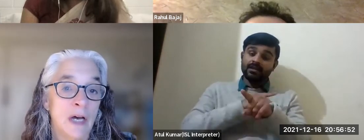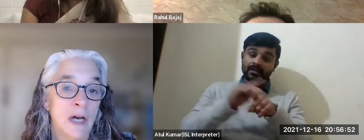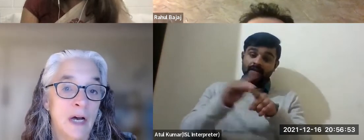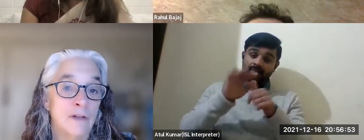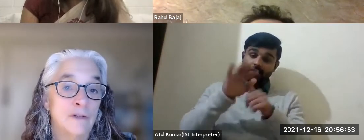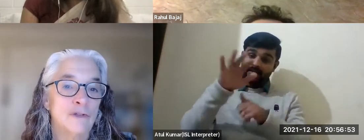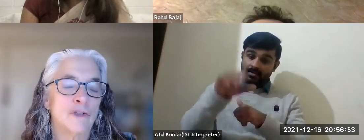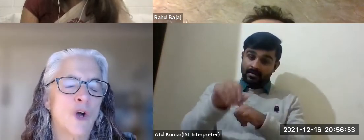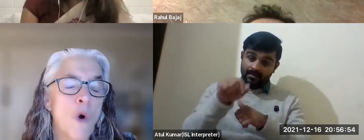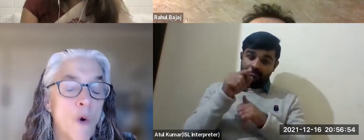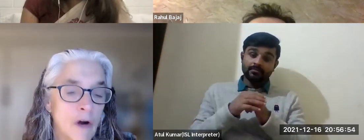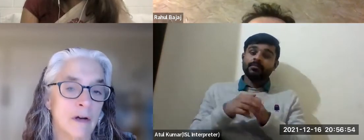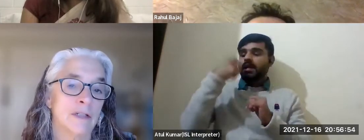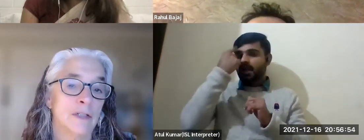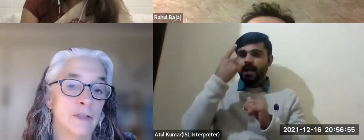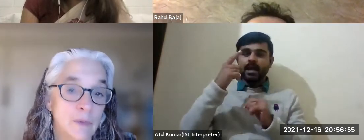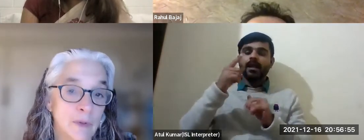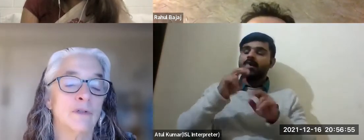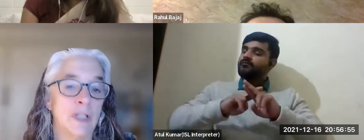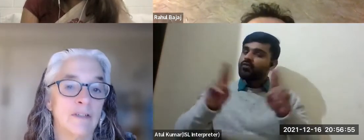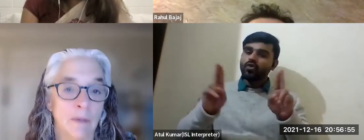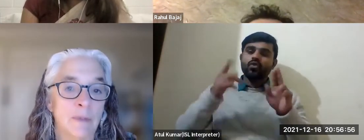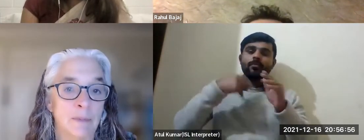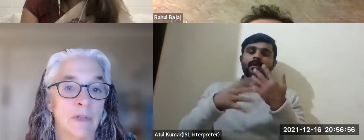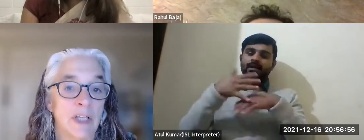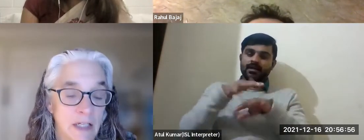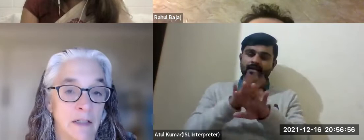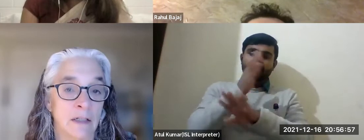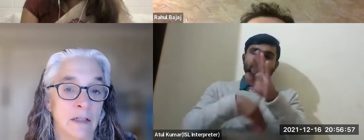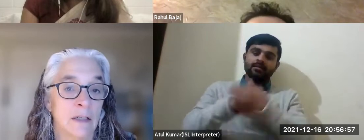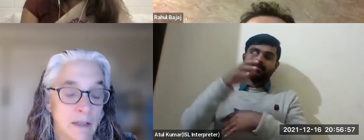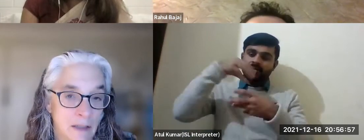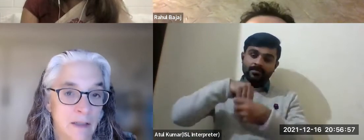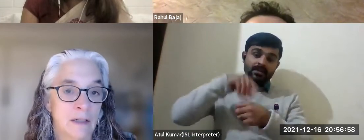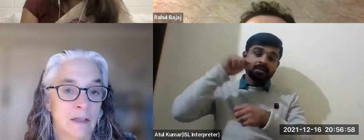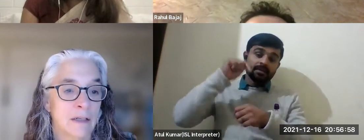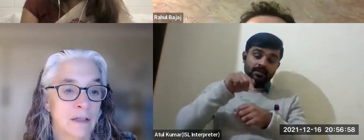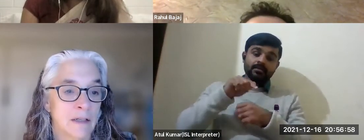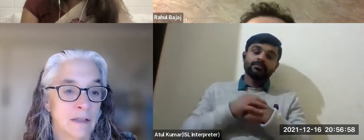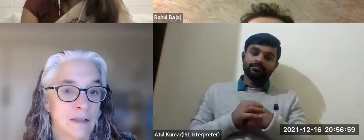accessibility understood as core to including disabled people in